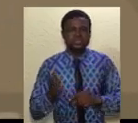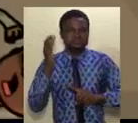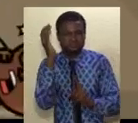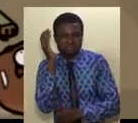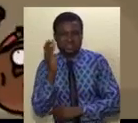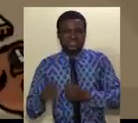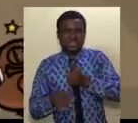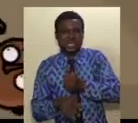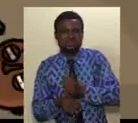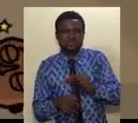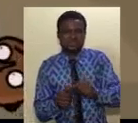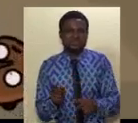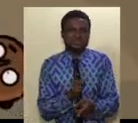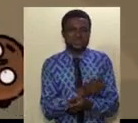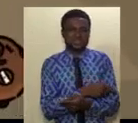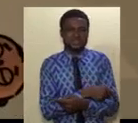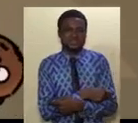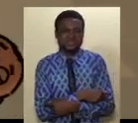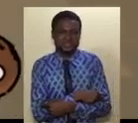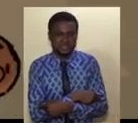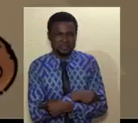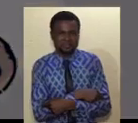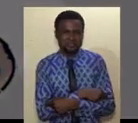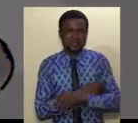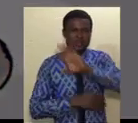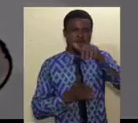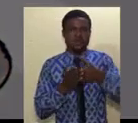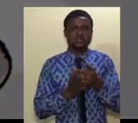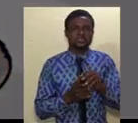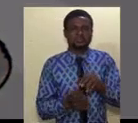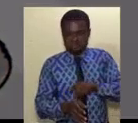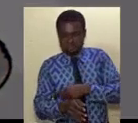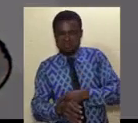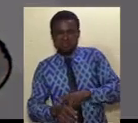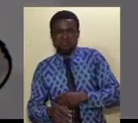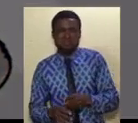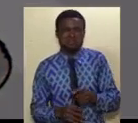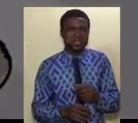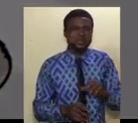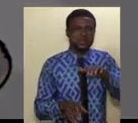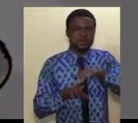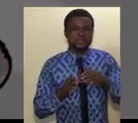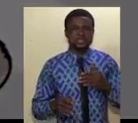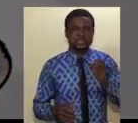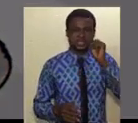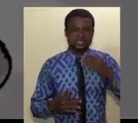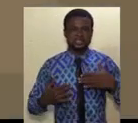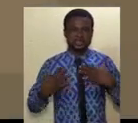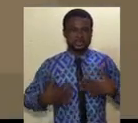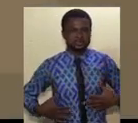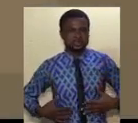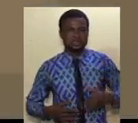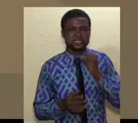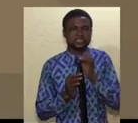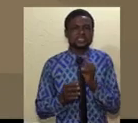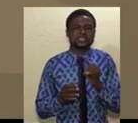began physically abusing Dele, as she always does every night, leaving him with deep marks and bruises all over his body.